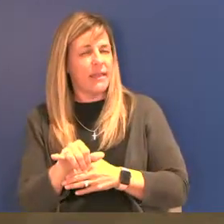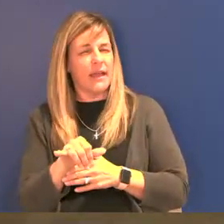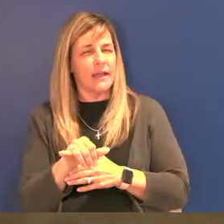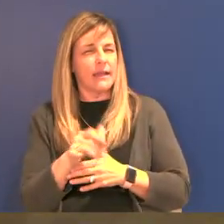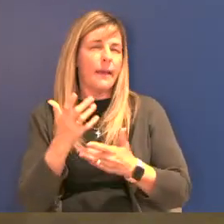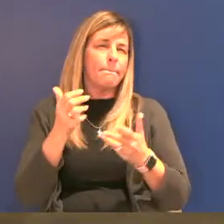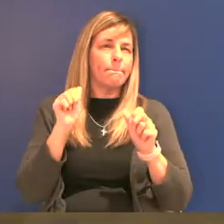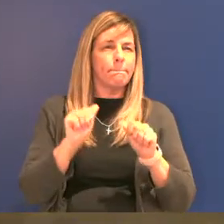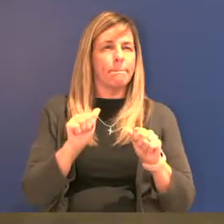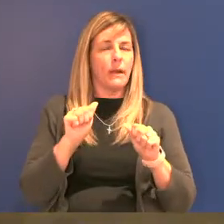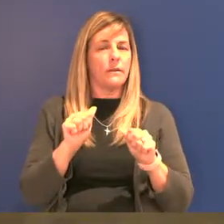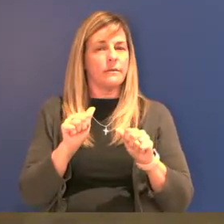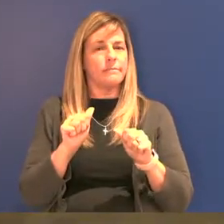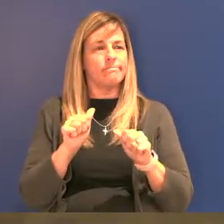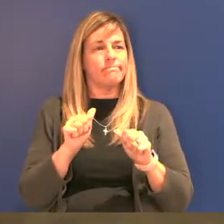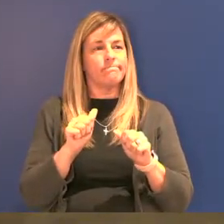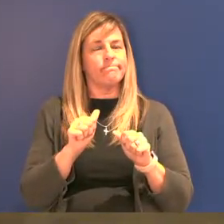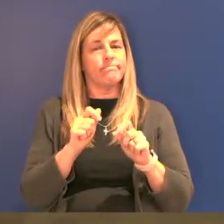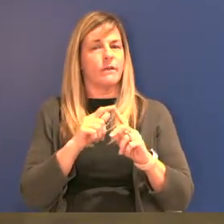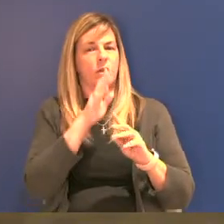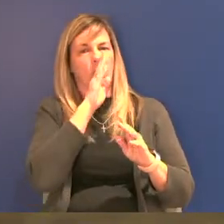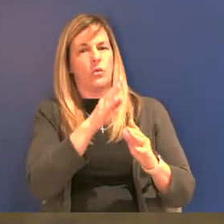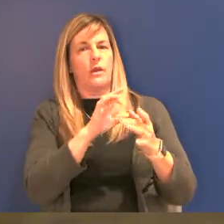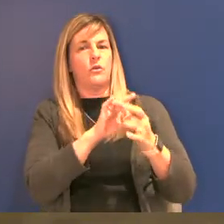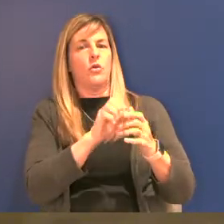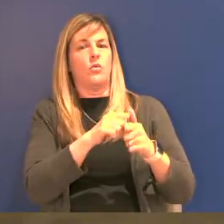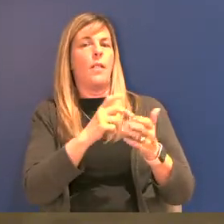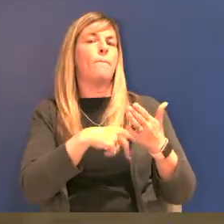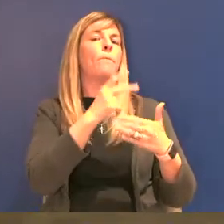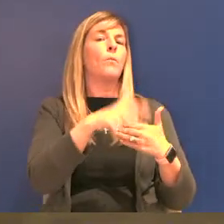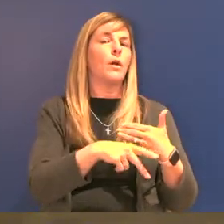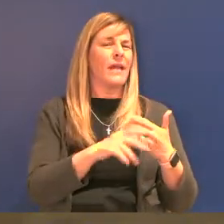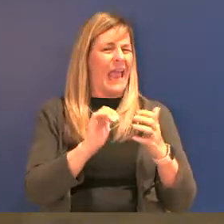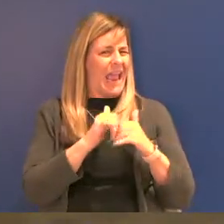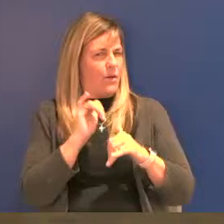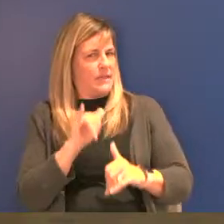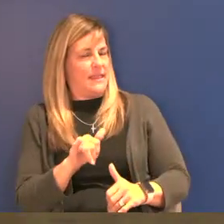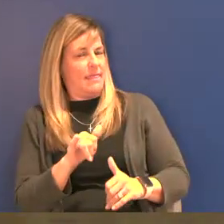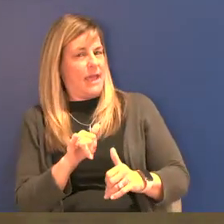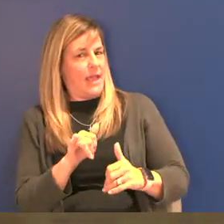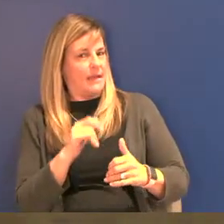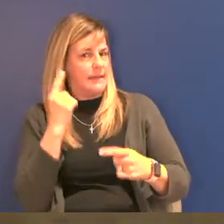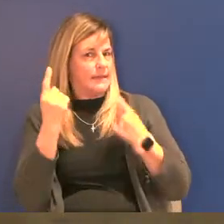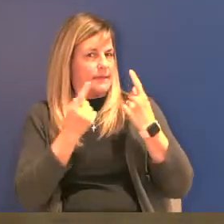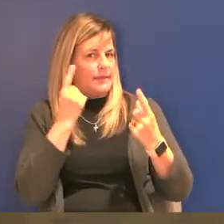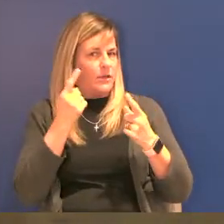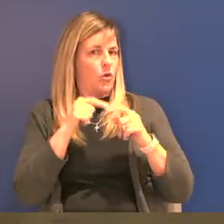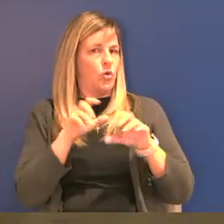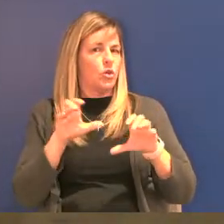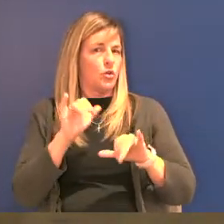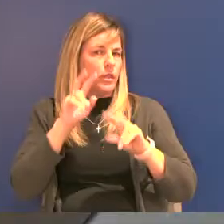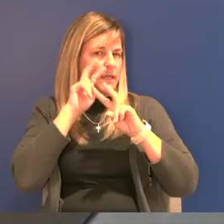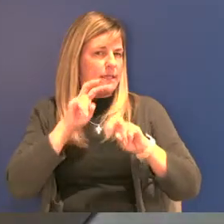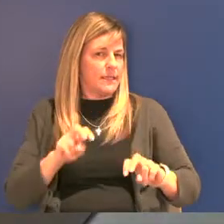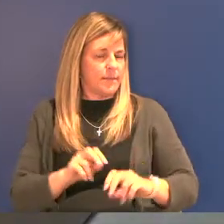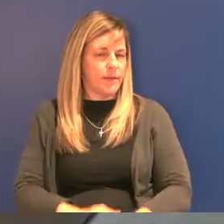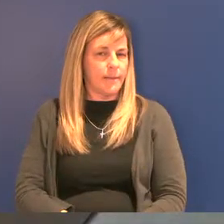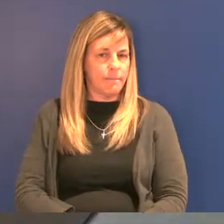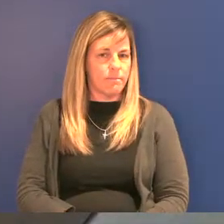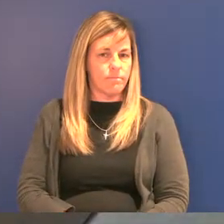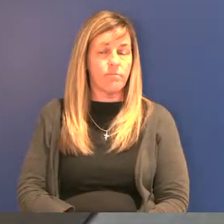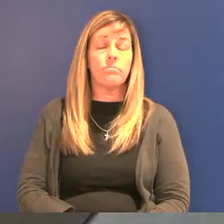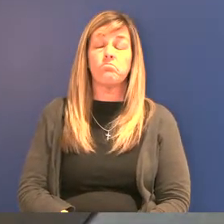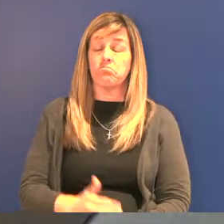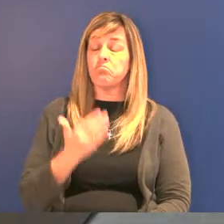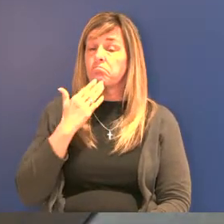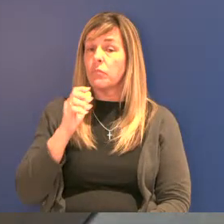potentially be direct to programming. How is that kind of factored in when you're doing this? Certainly, and that's a great question. So we